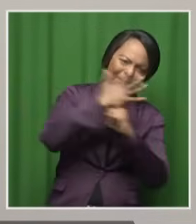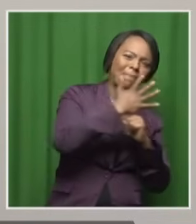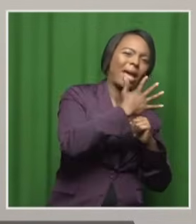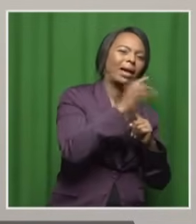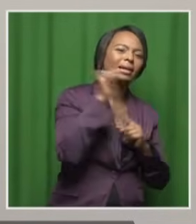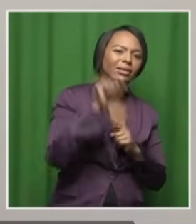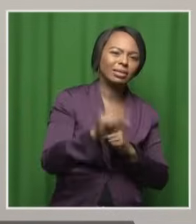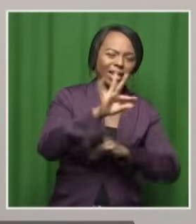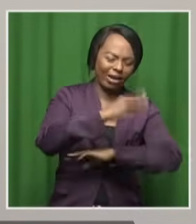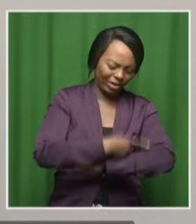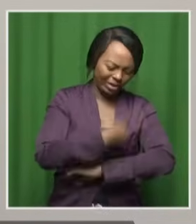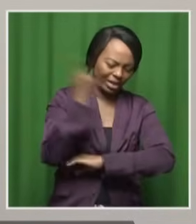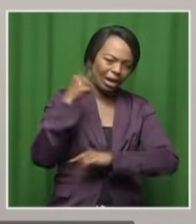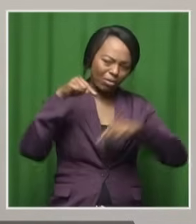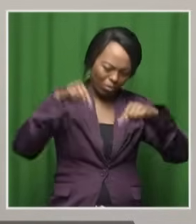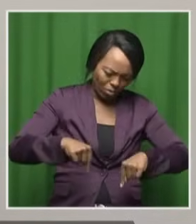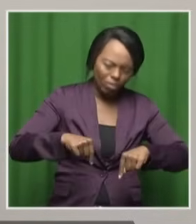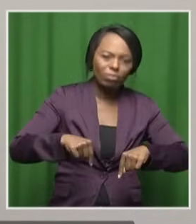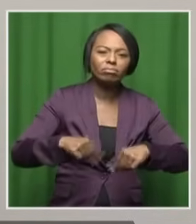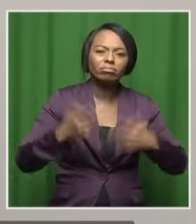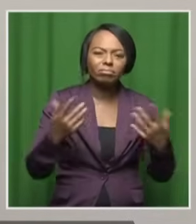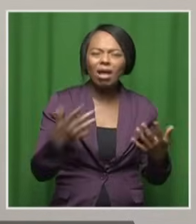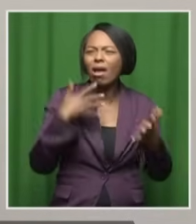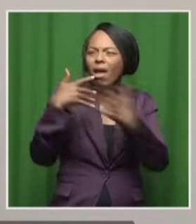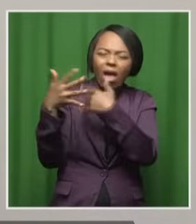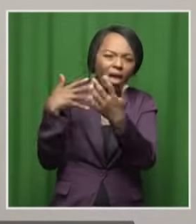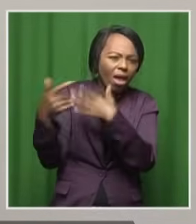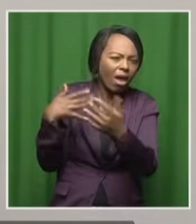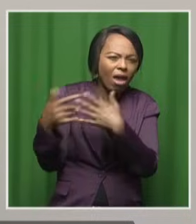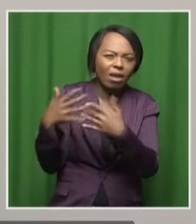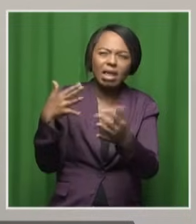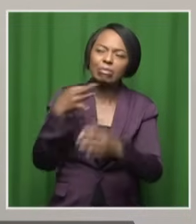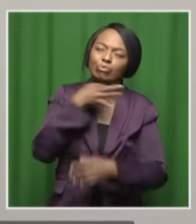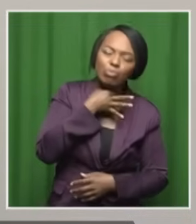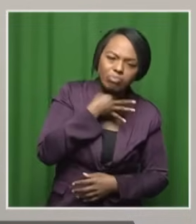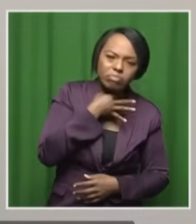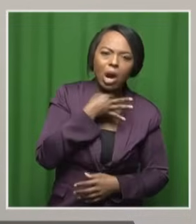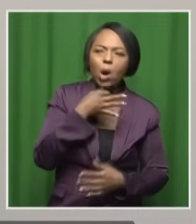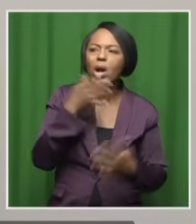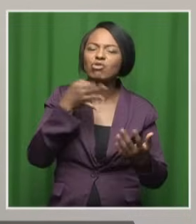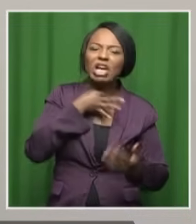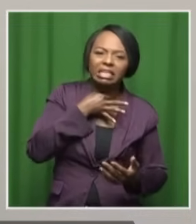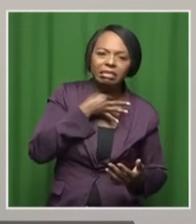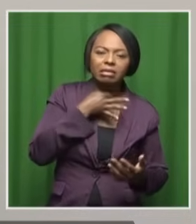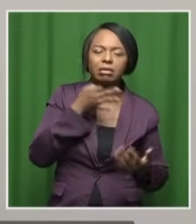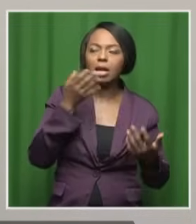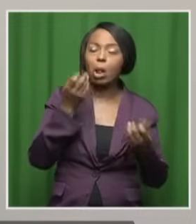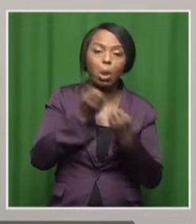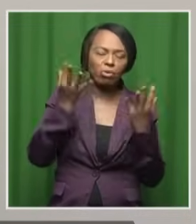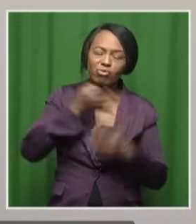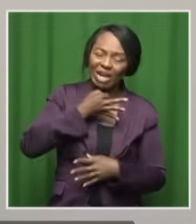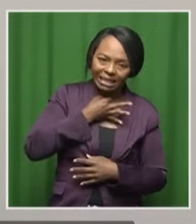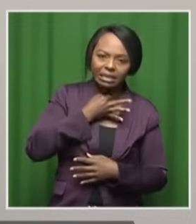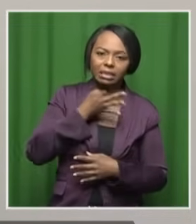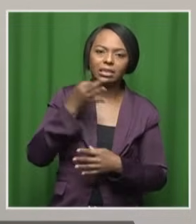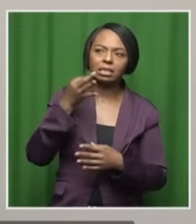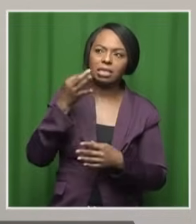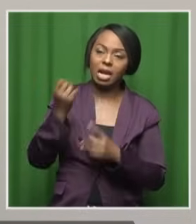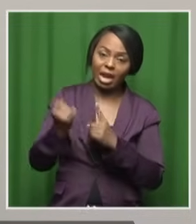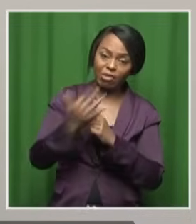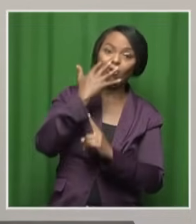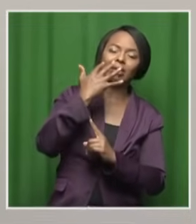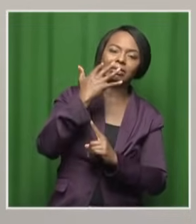daily basis. And, any risk, or rather, there are so many risk factors that could influence